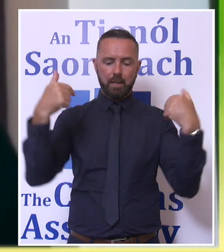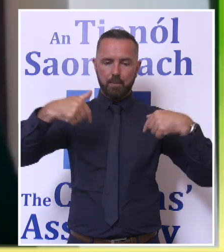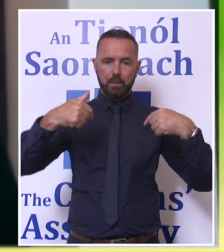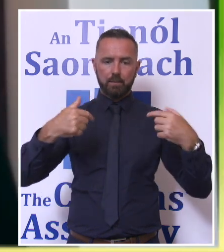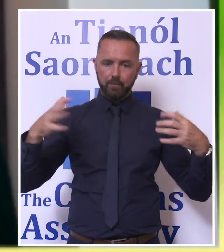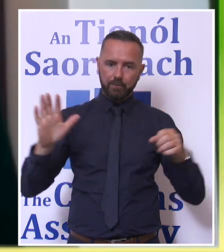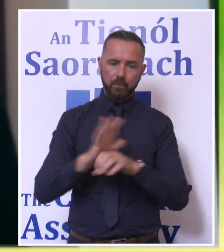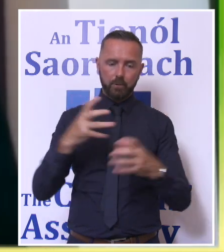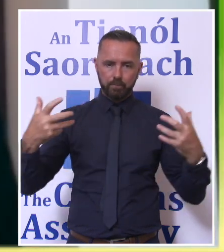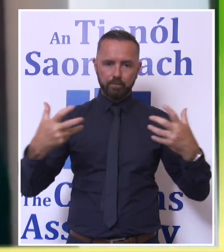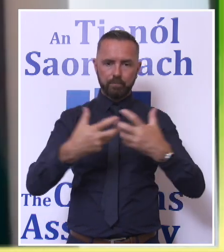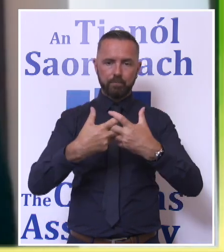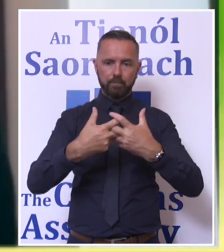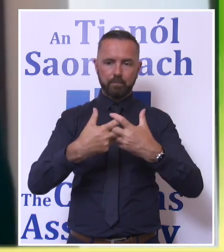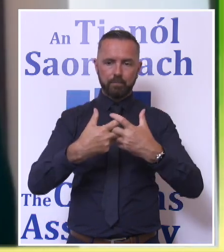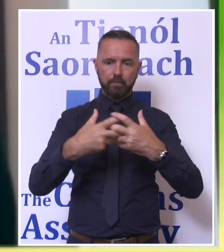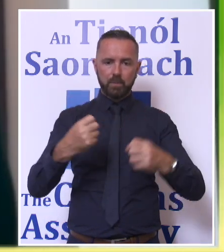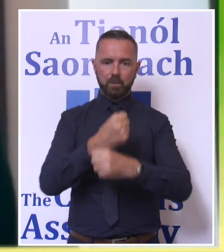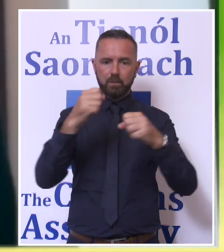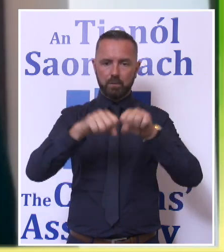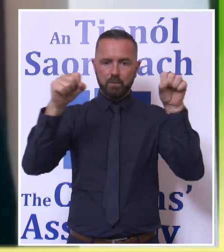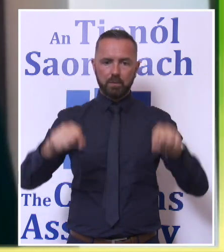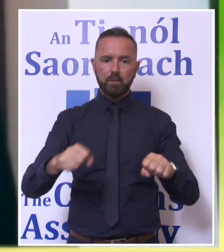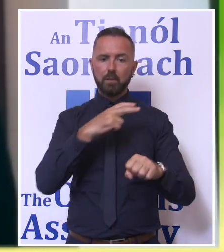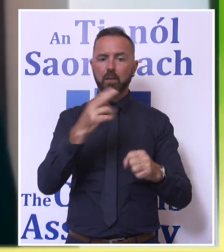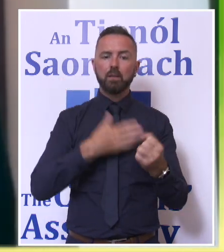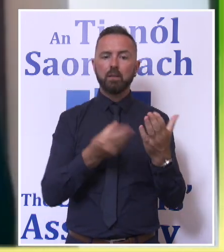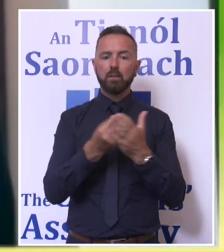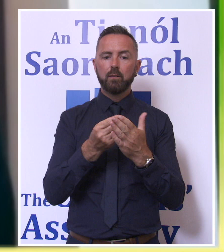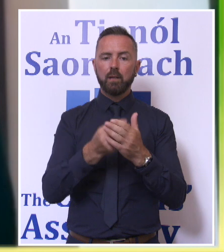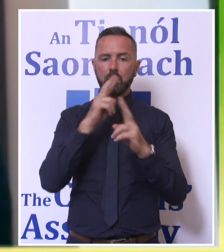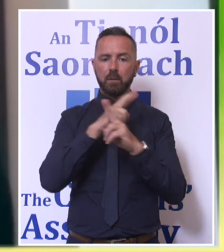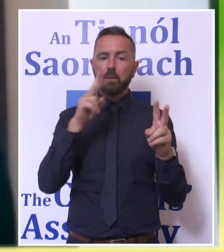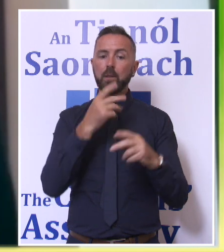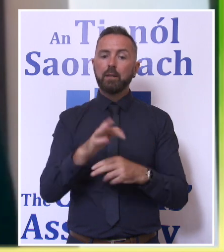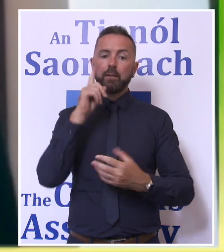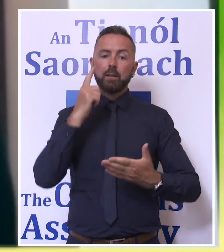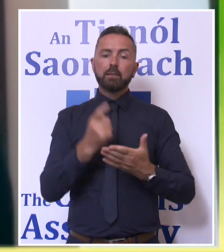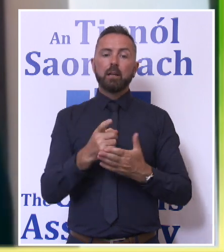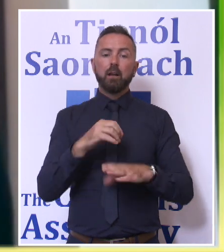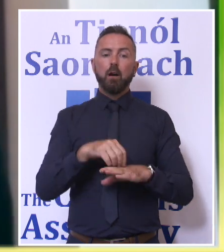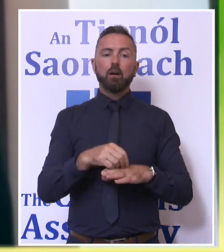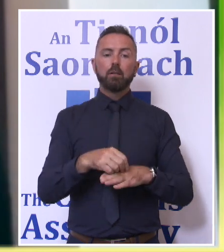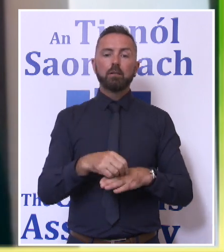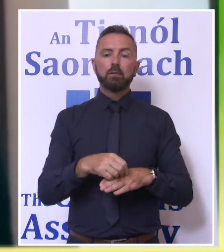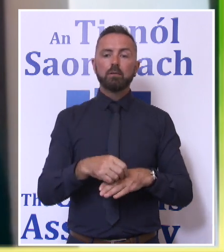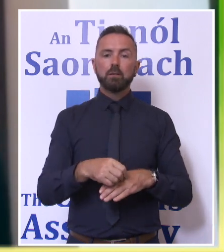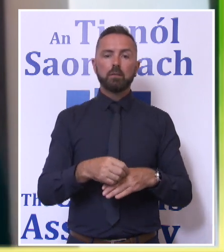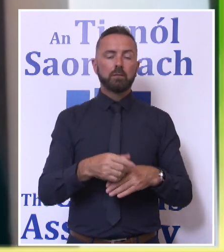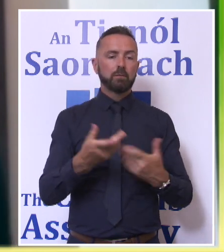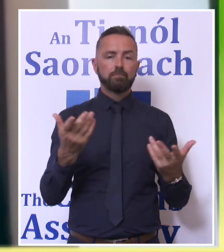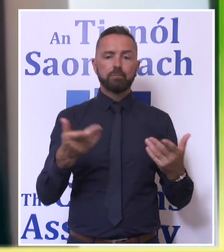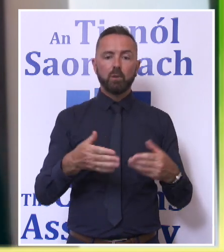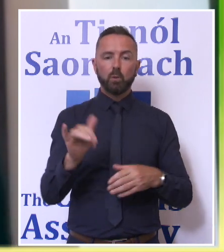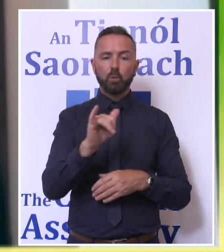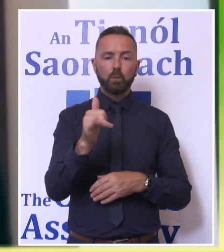system, but not just lean from a sort of financial point of view. If we decide on a direction of travel in Greater Manchester, myself